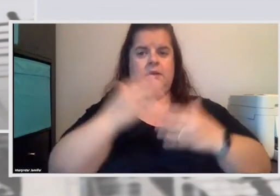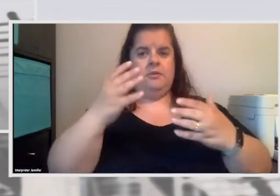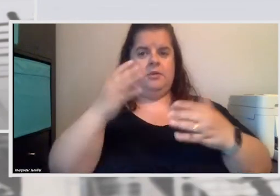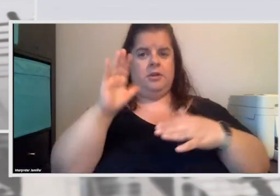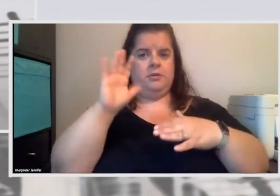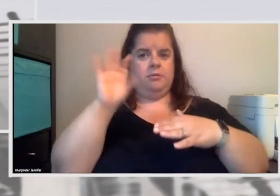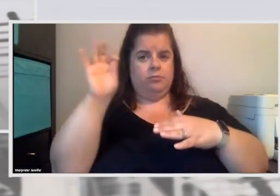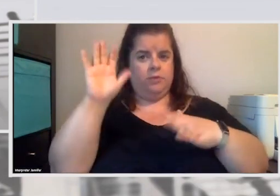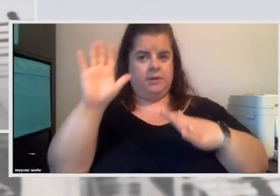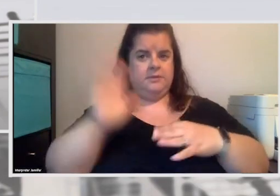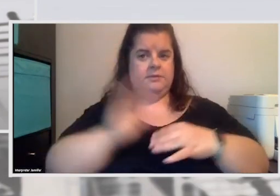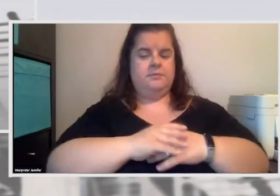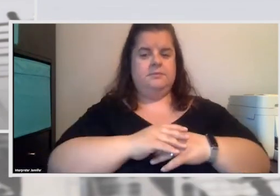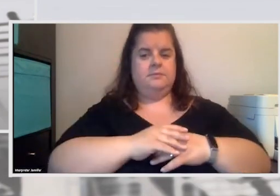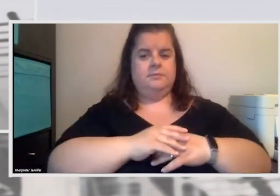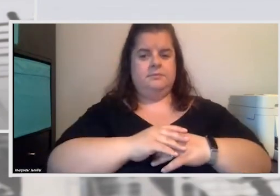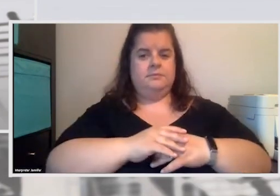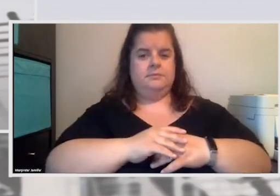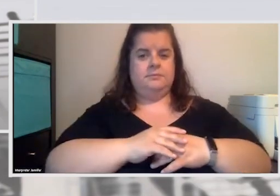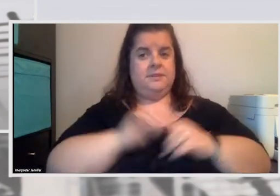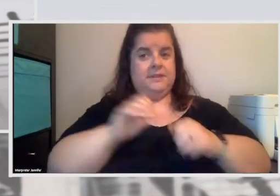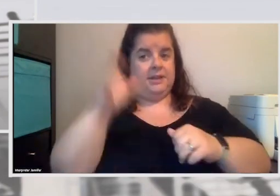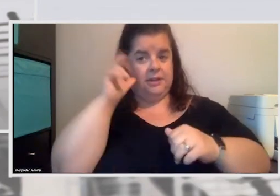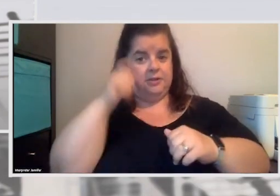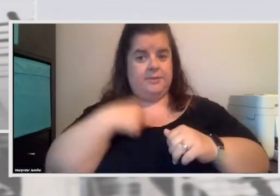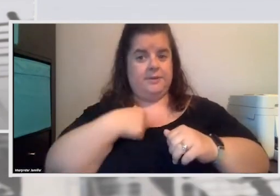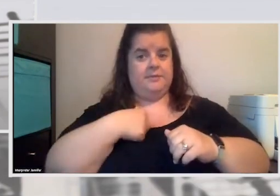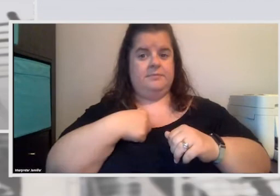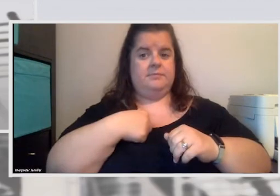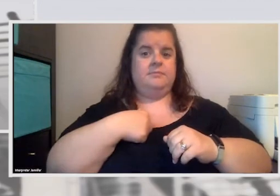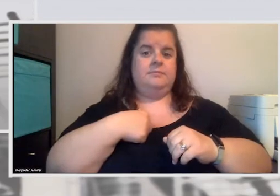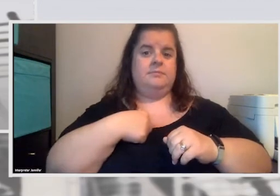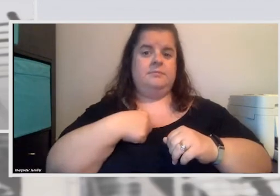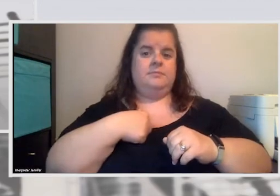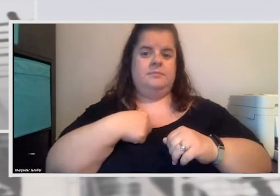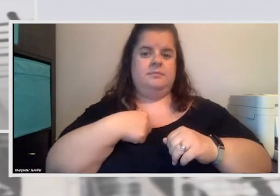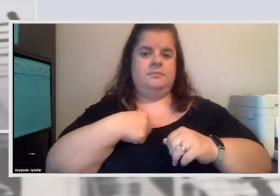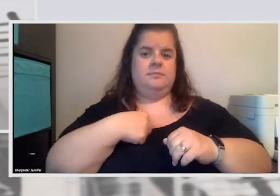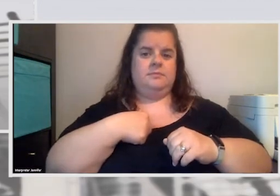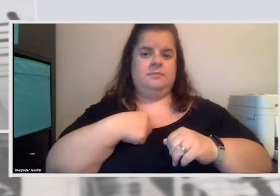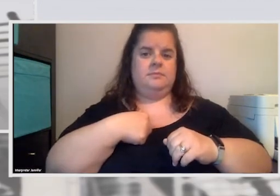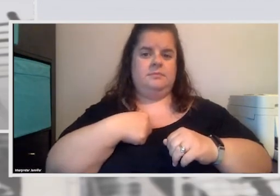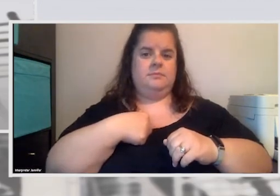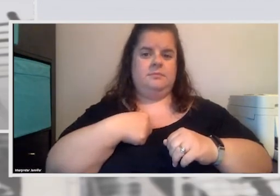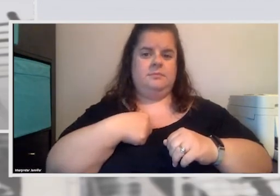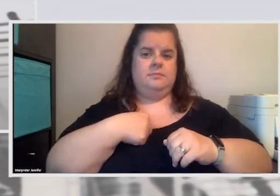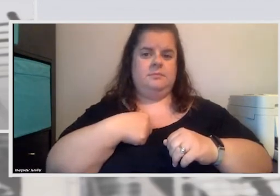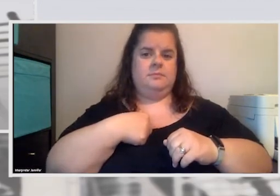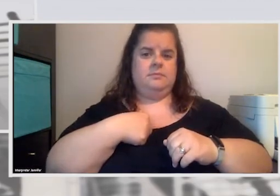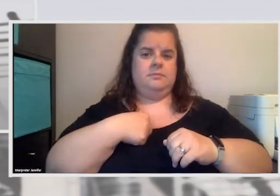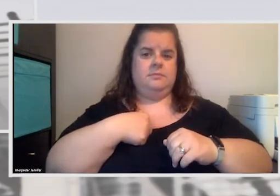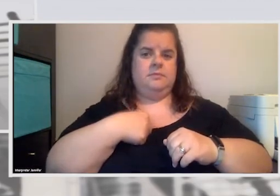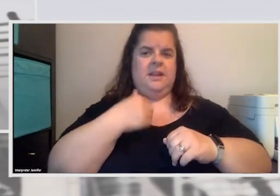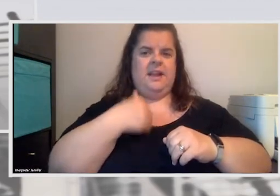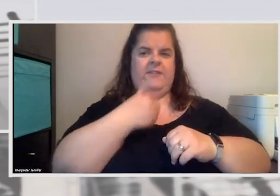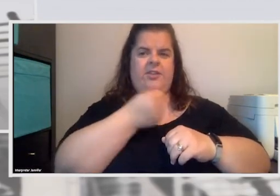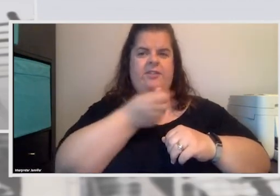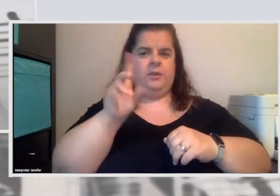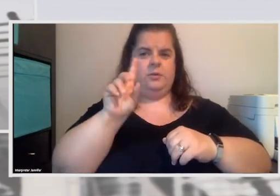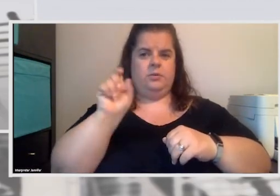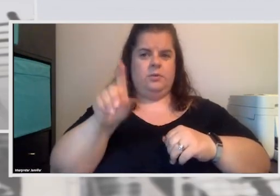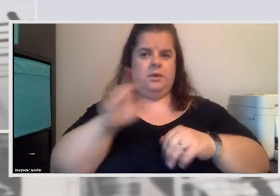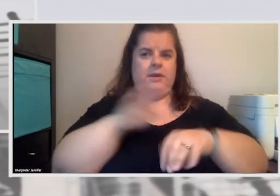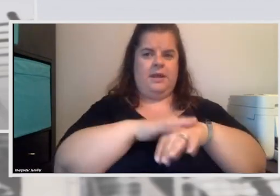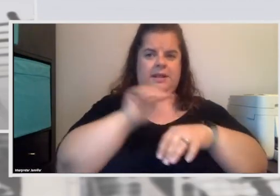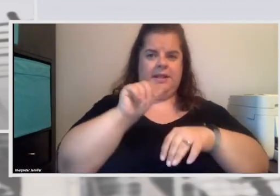everyone. Can you hear me? Yes. Okay, yeah, I ask a couple of questions on the Avenue of